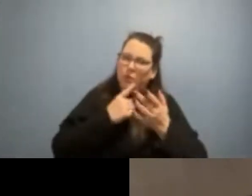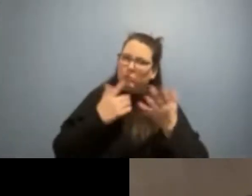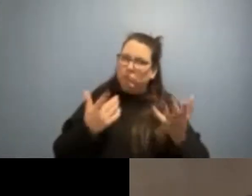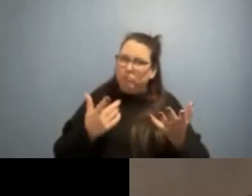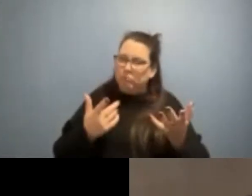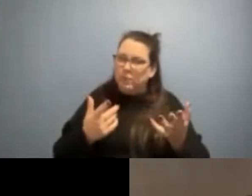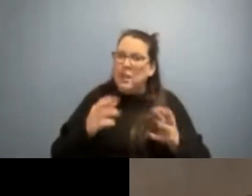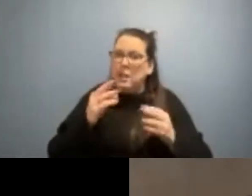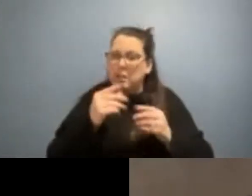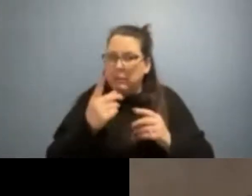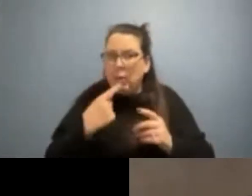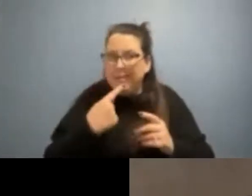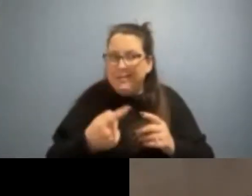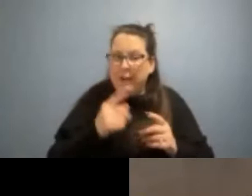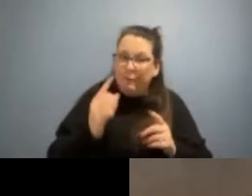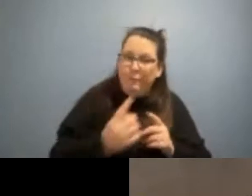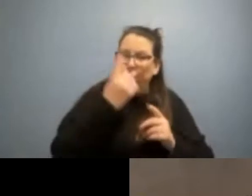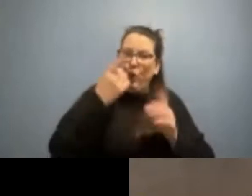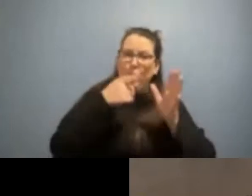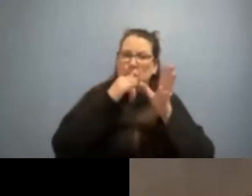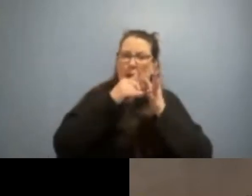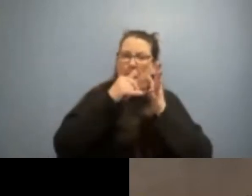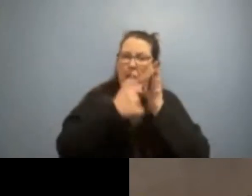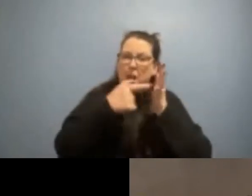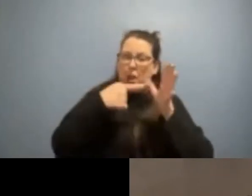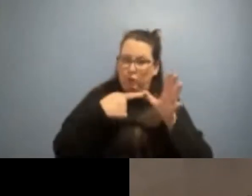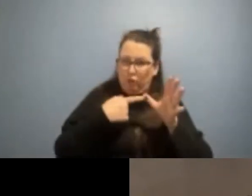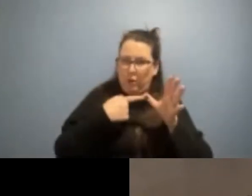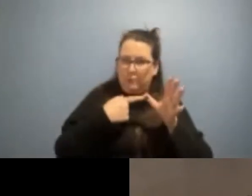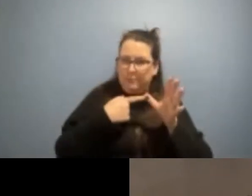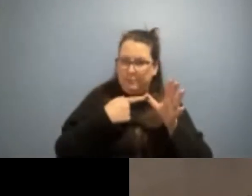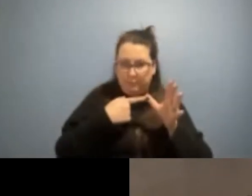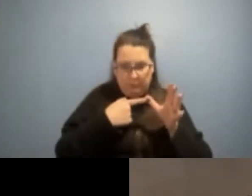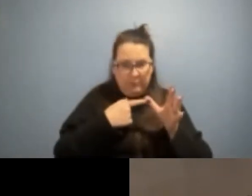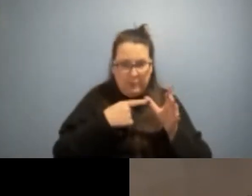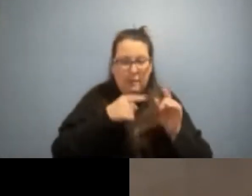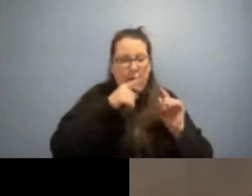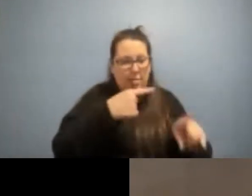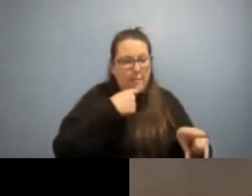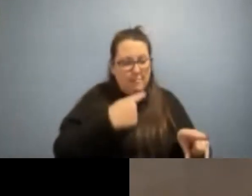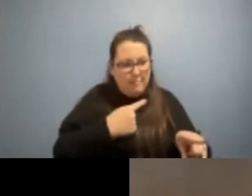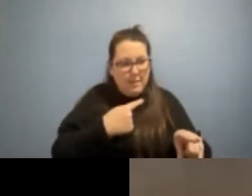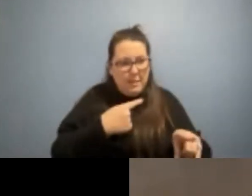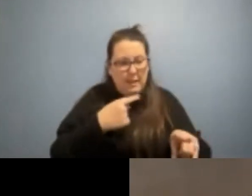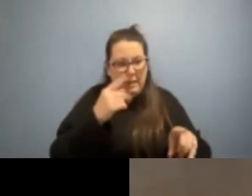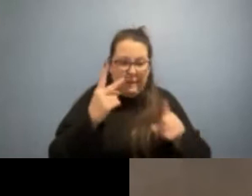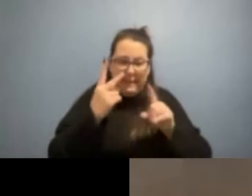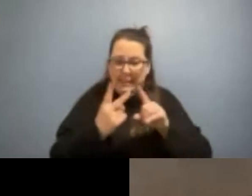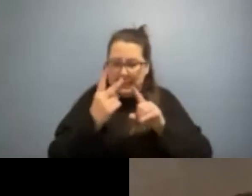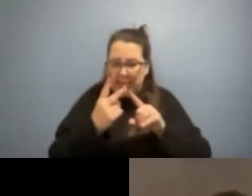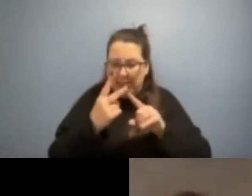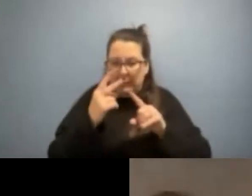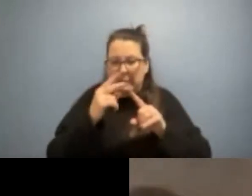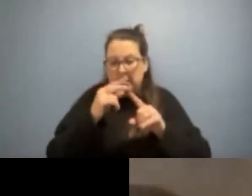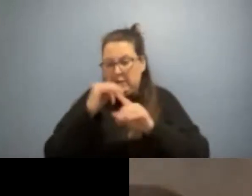of AstraZeneca, and they know that the second dose is we recommend after 12 weeks, but they want to know how much immunity they